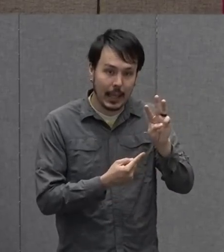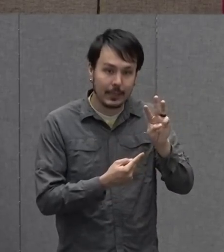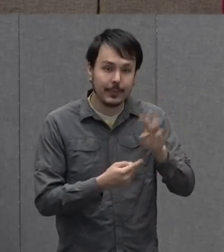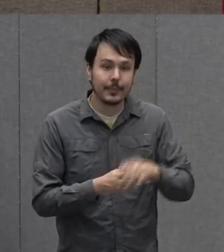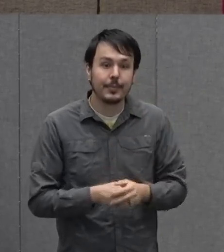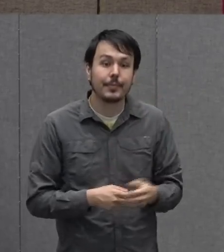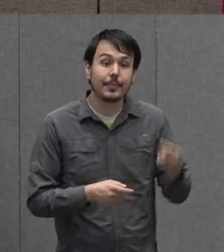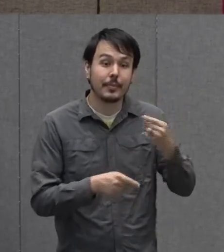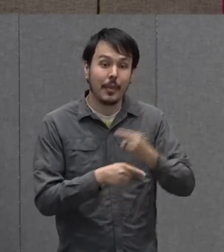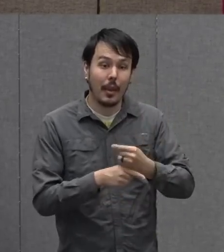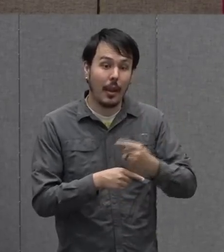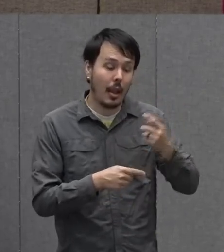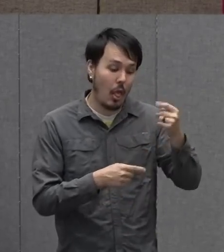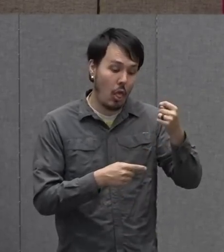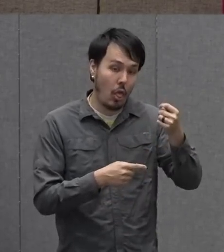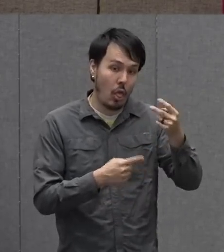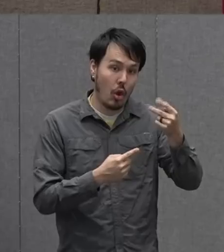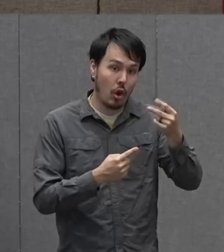Thursday,